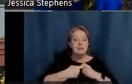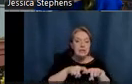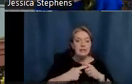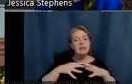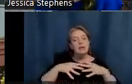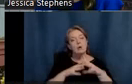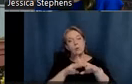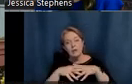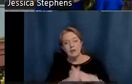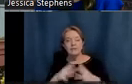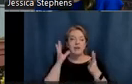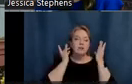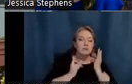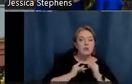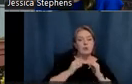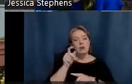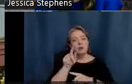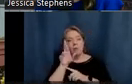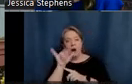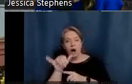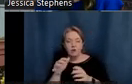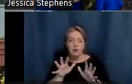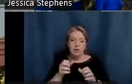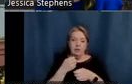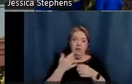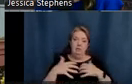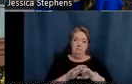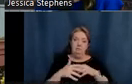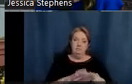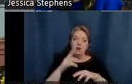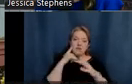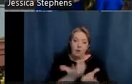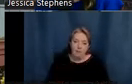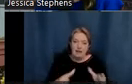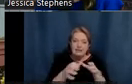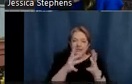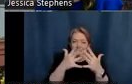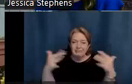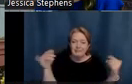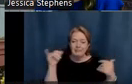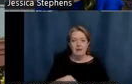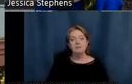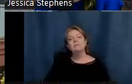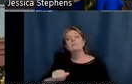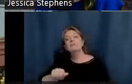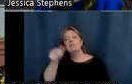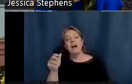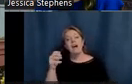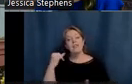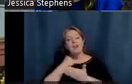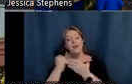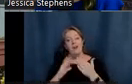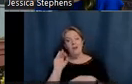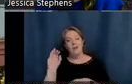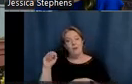baskets, and metalwork, among other things. And the Hoosier Art Gallery is another artist co-op, which offers fine arts and